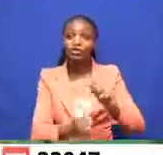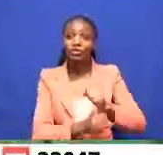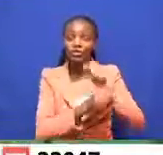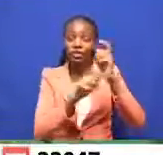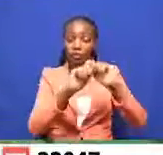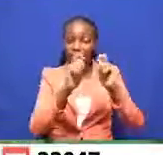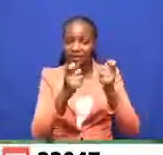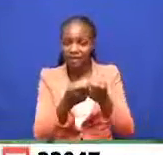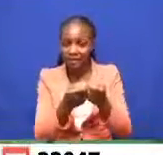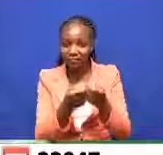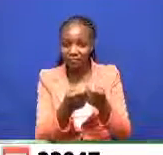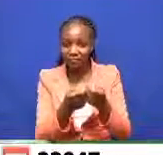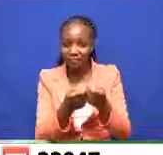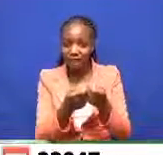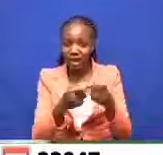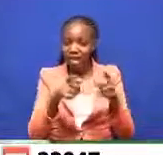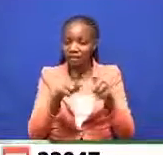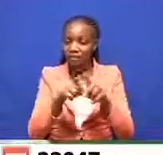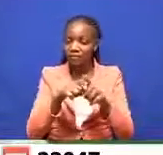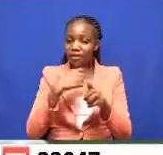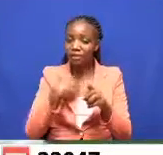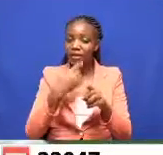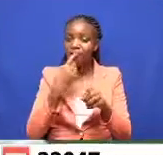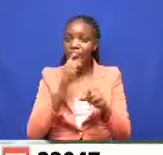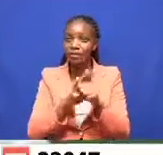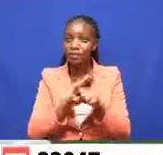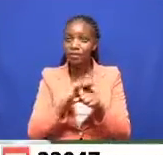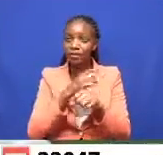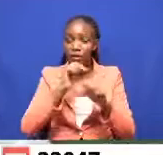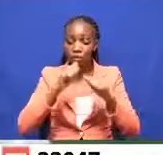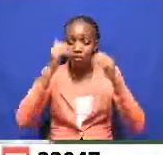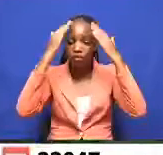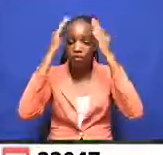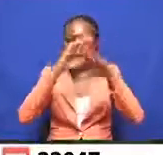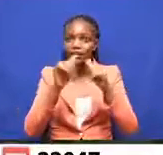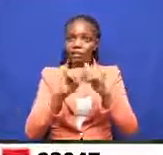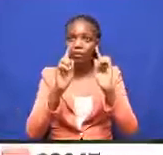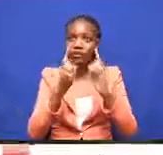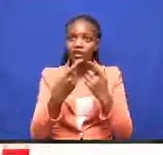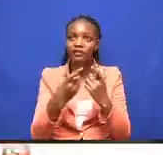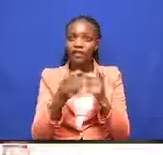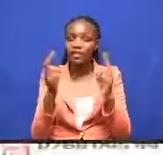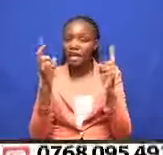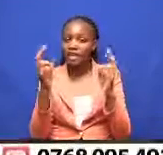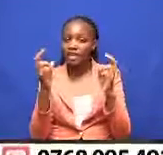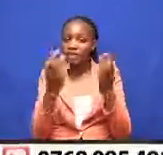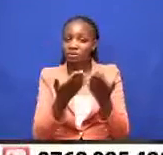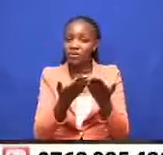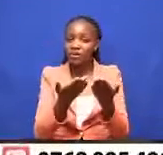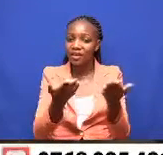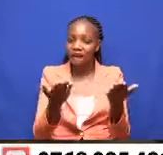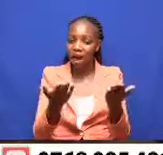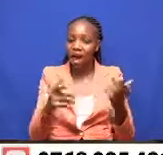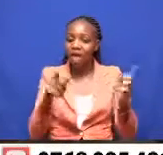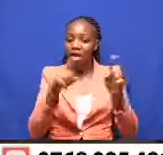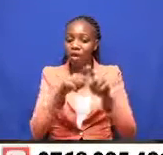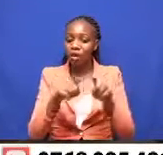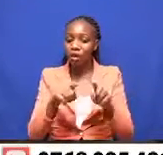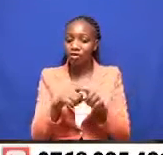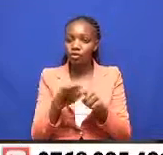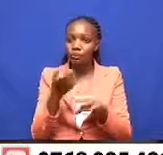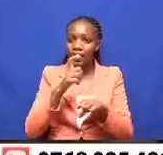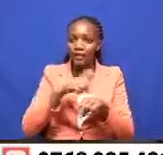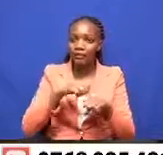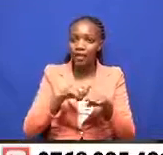directing it. So we are going to look at different aspects here and there. And when